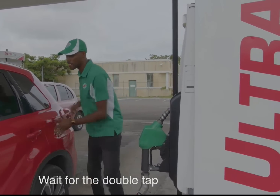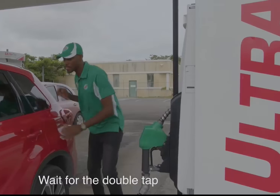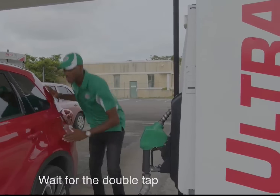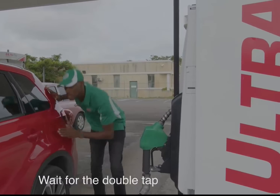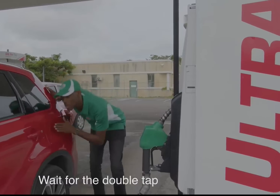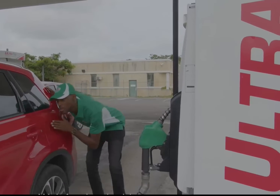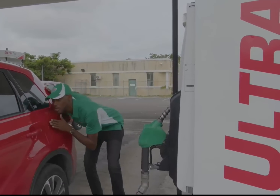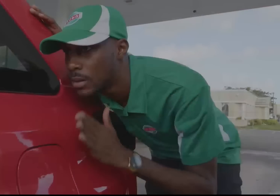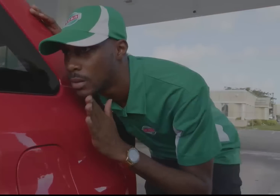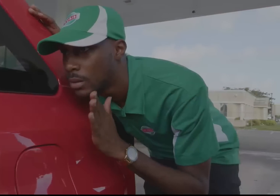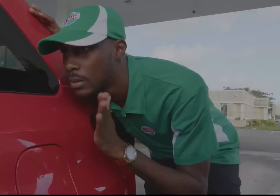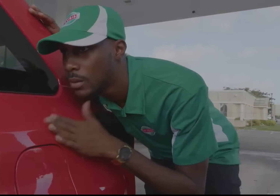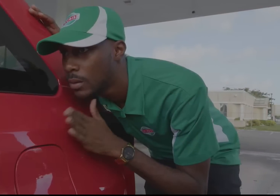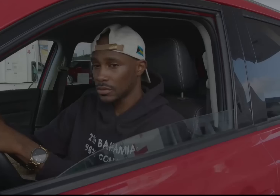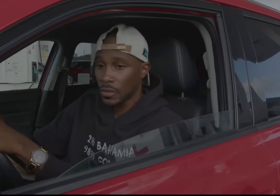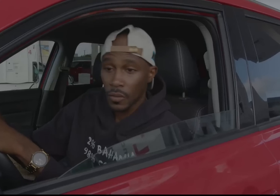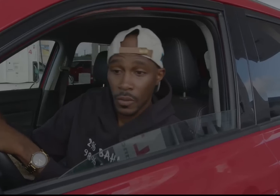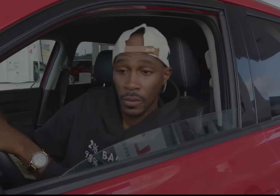tap.